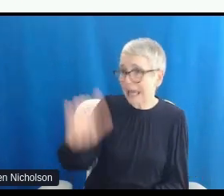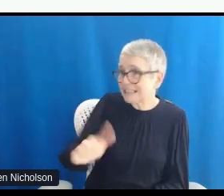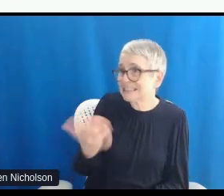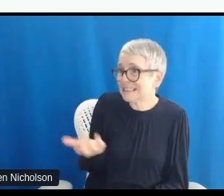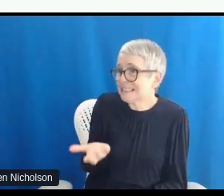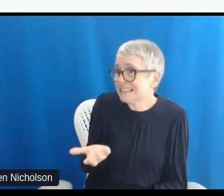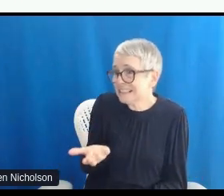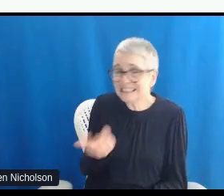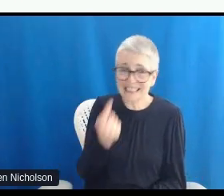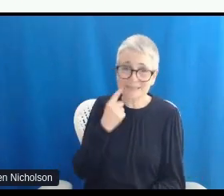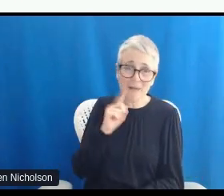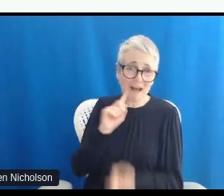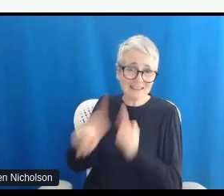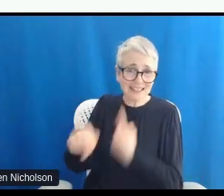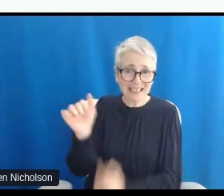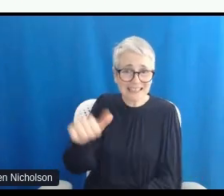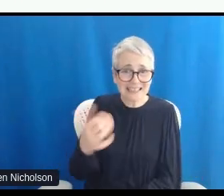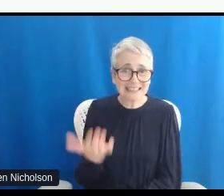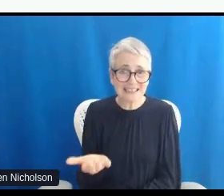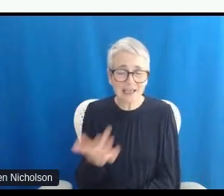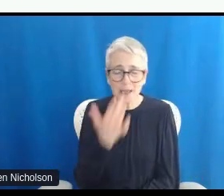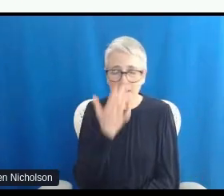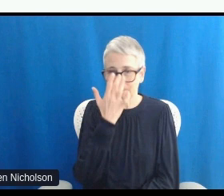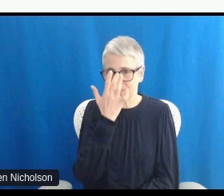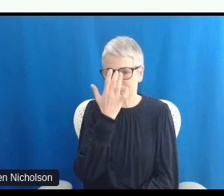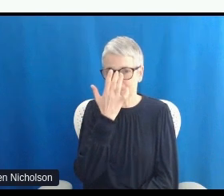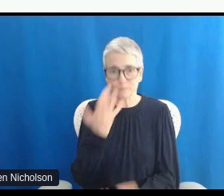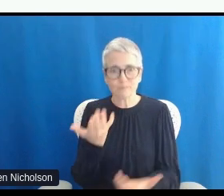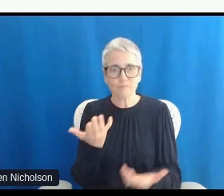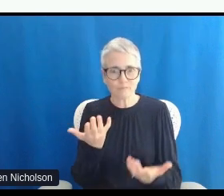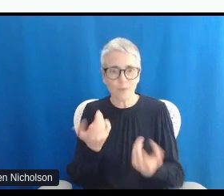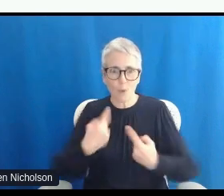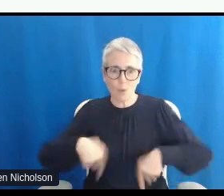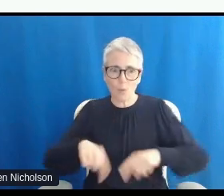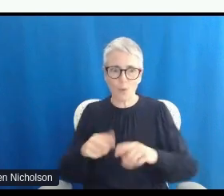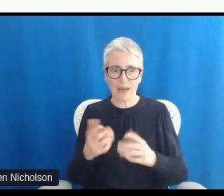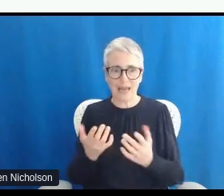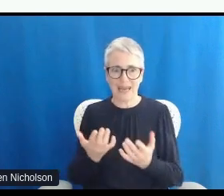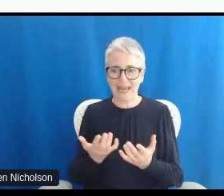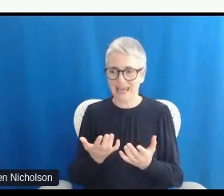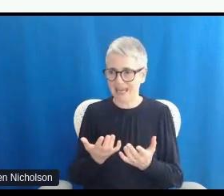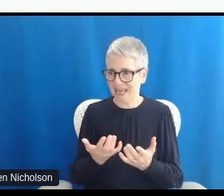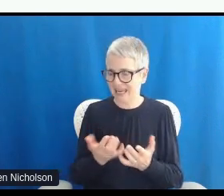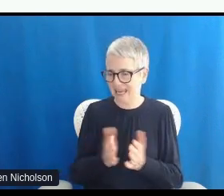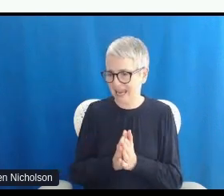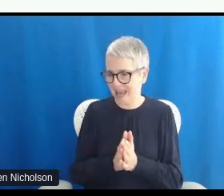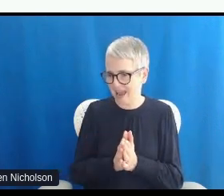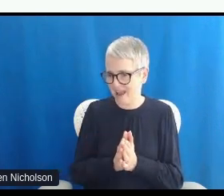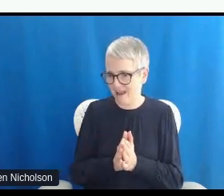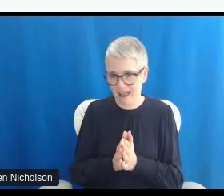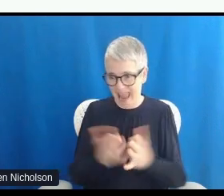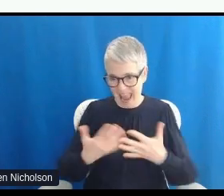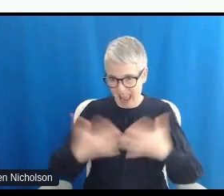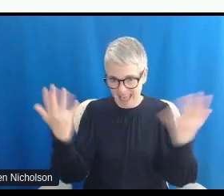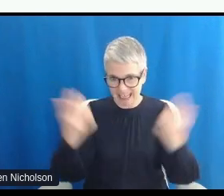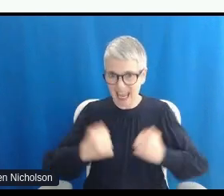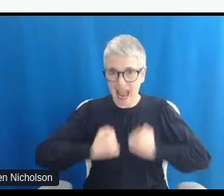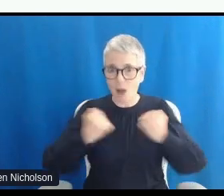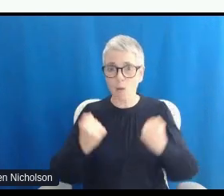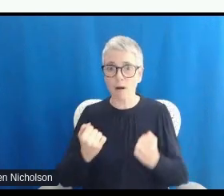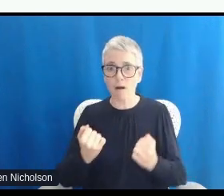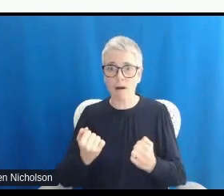that. We look at issues affecting staff in every market that we operate in or employing.